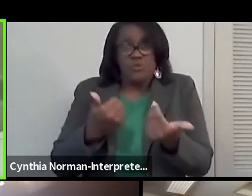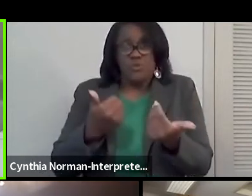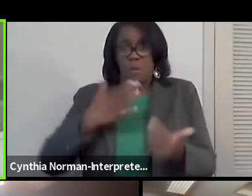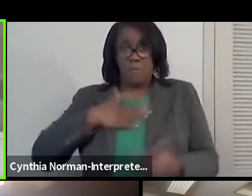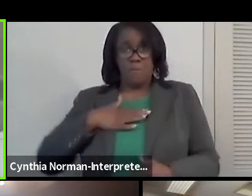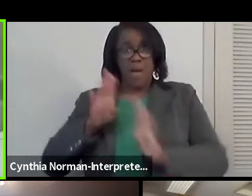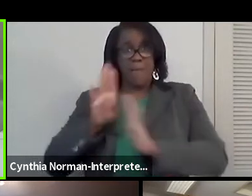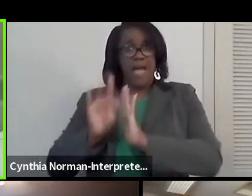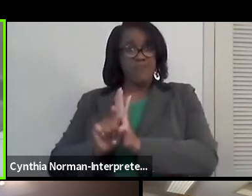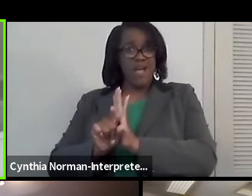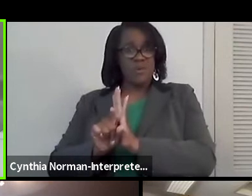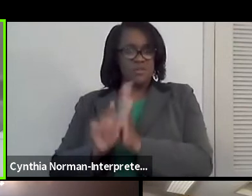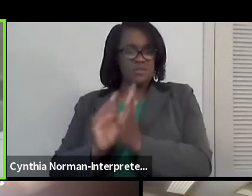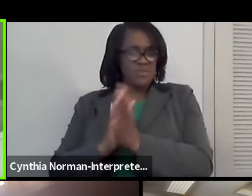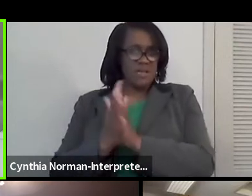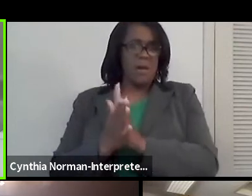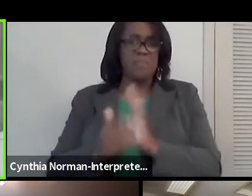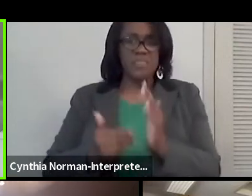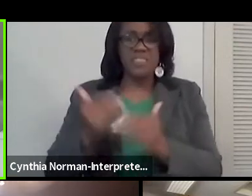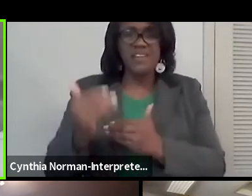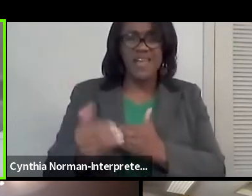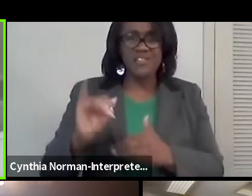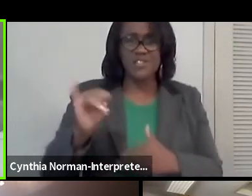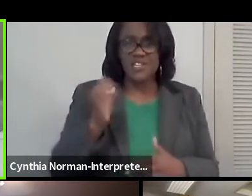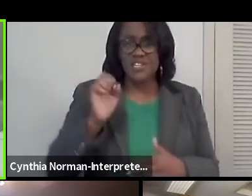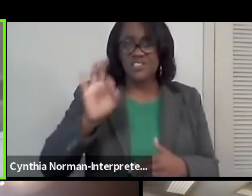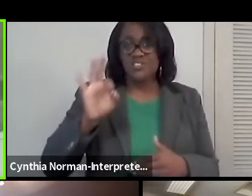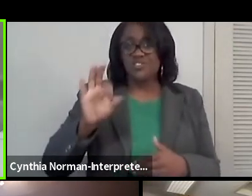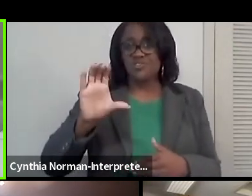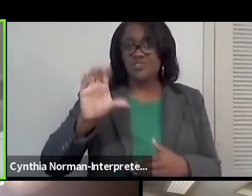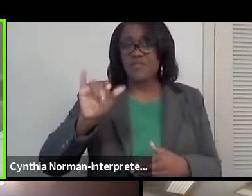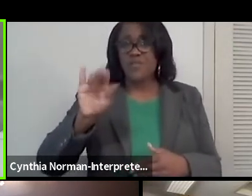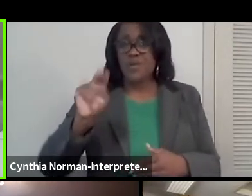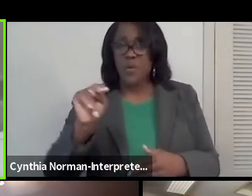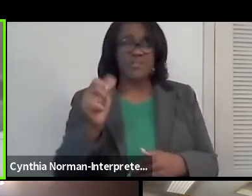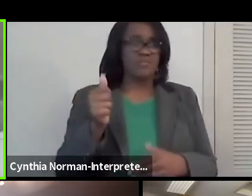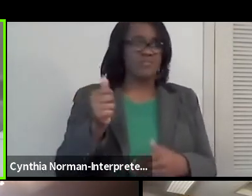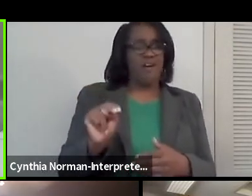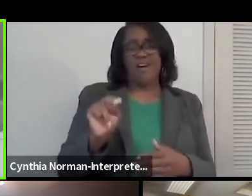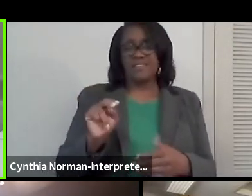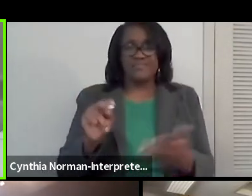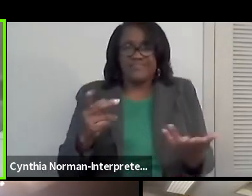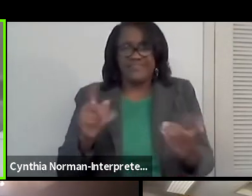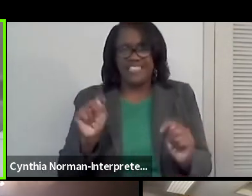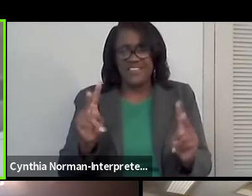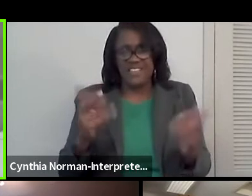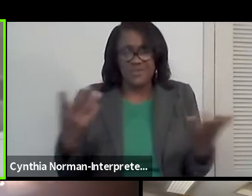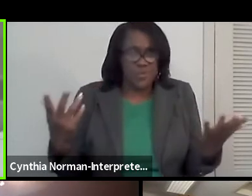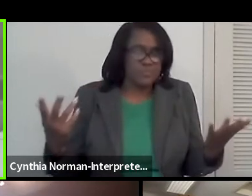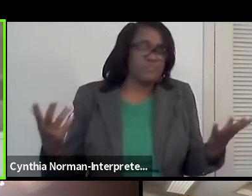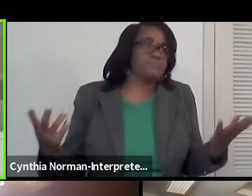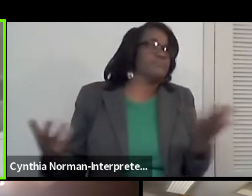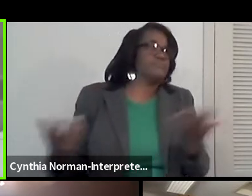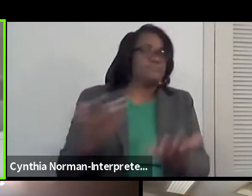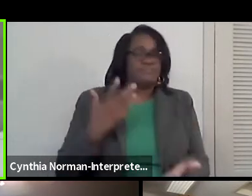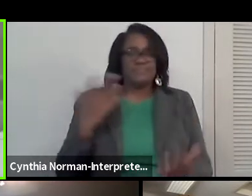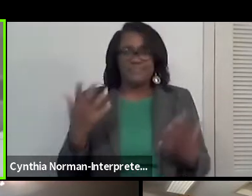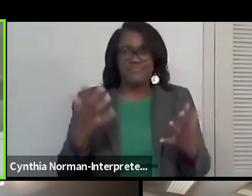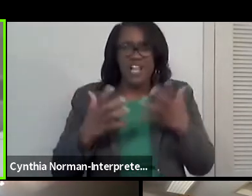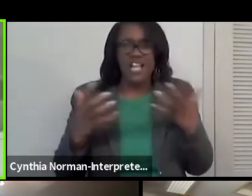to being, you know, the next Jeff Corwin on TV. So, you know, for me, it was just a lot